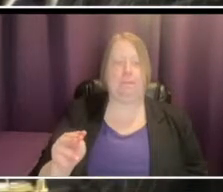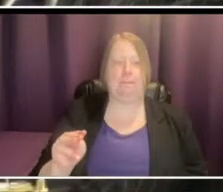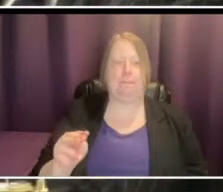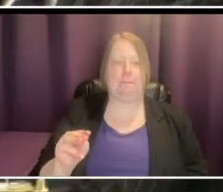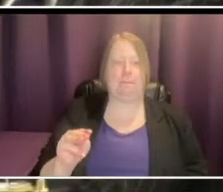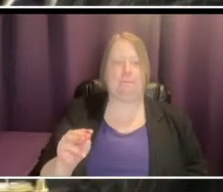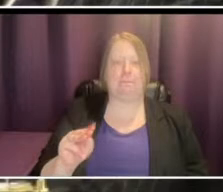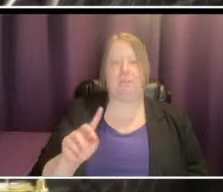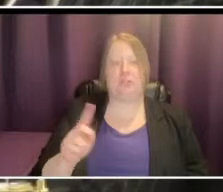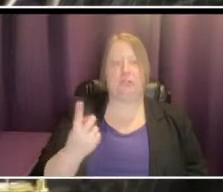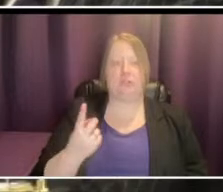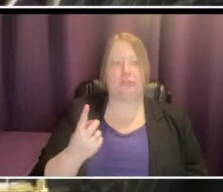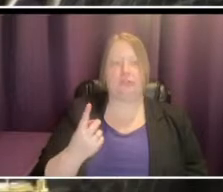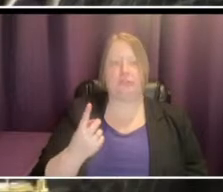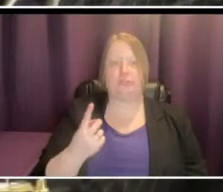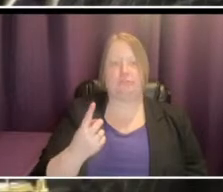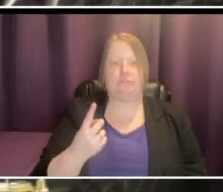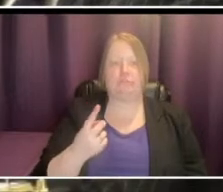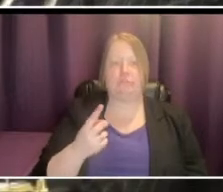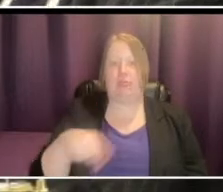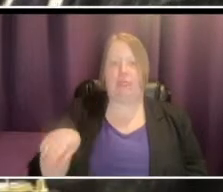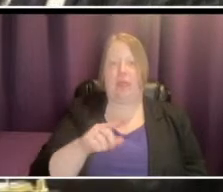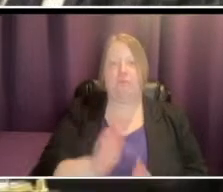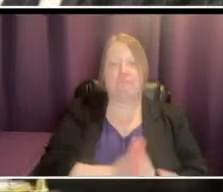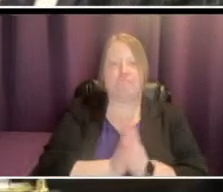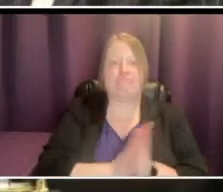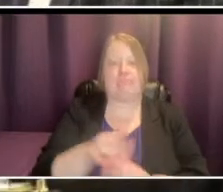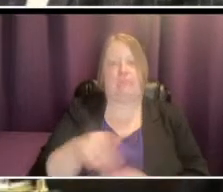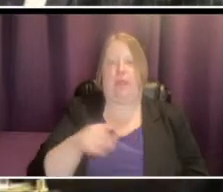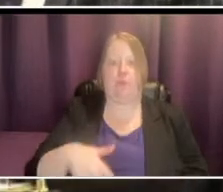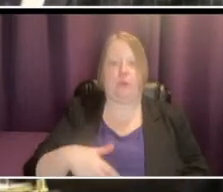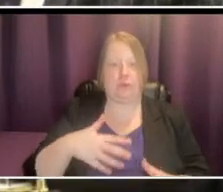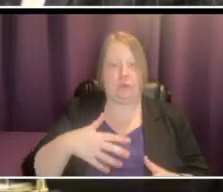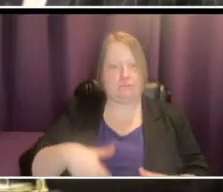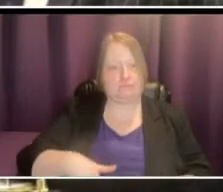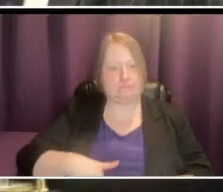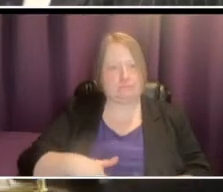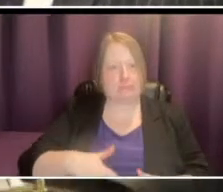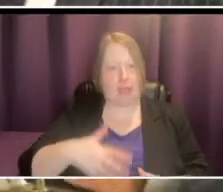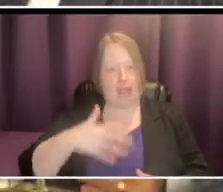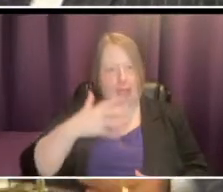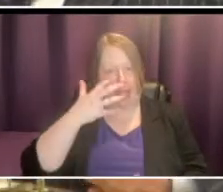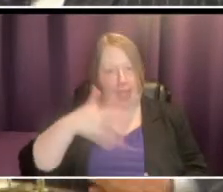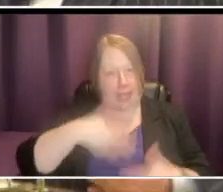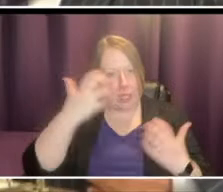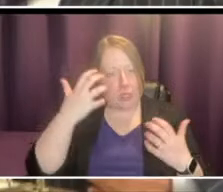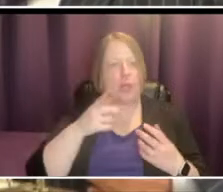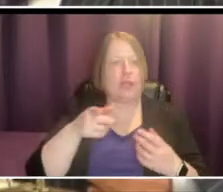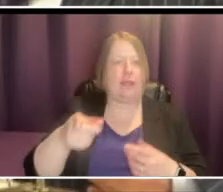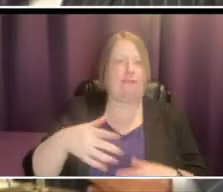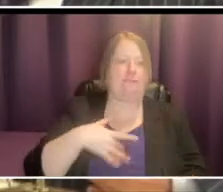Just that they were fired up, they were angry, they feel like the election had been stolen, that the